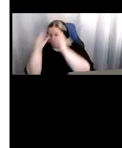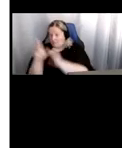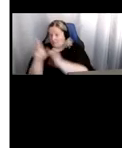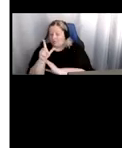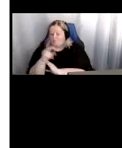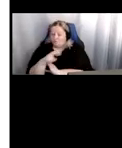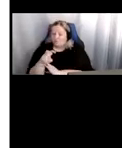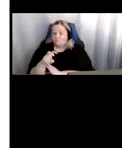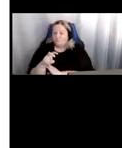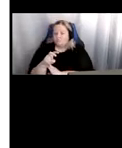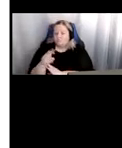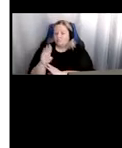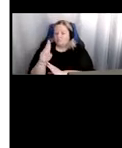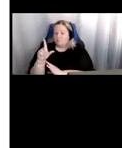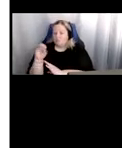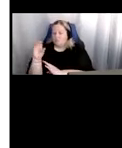Bullock Museum,